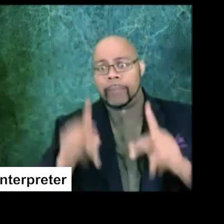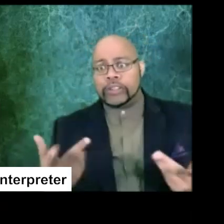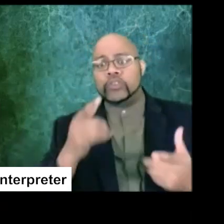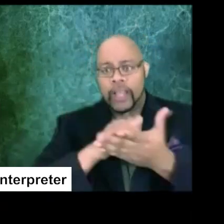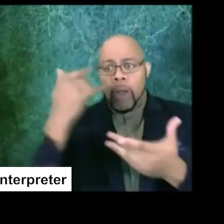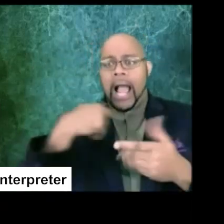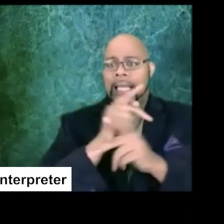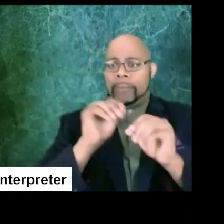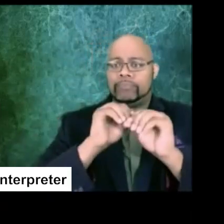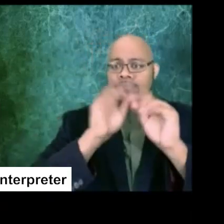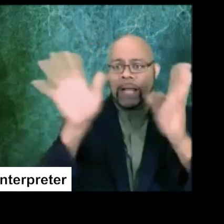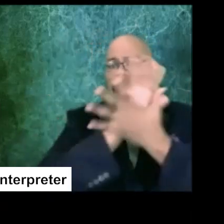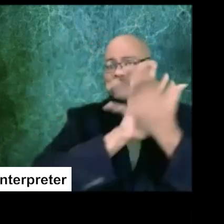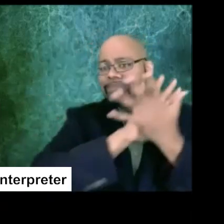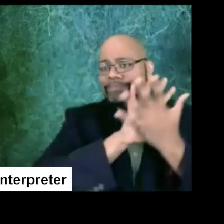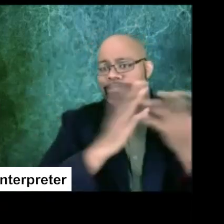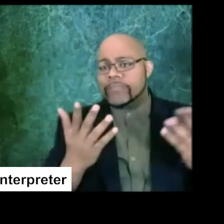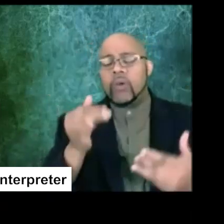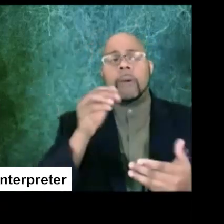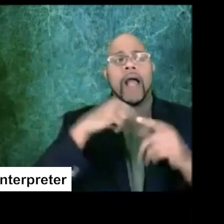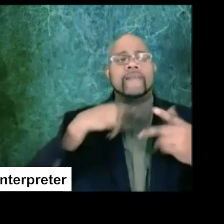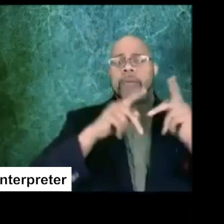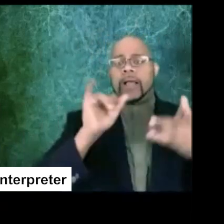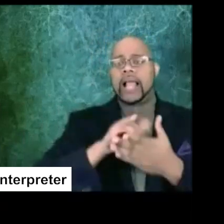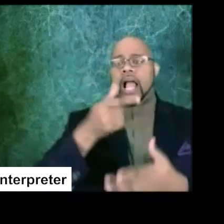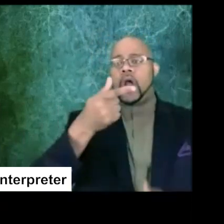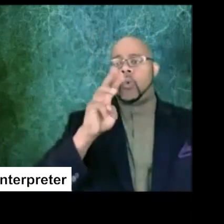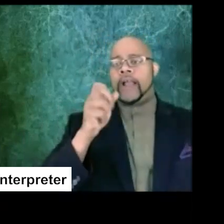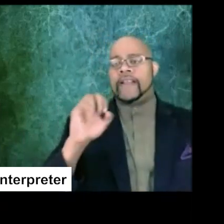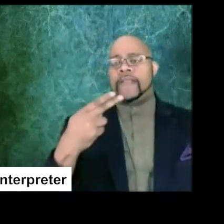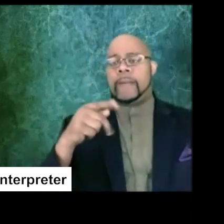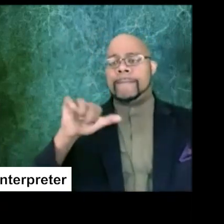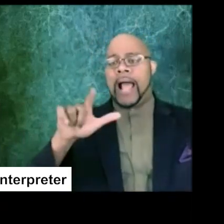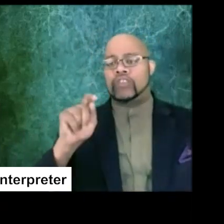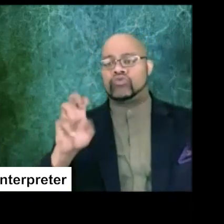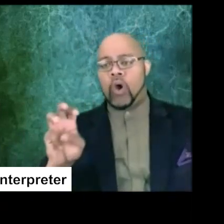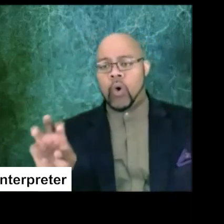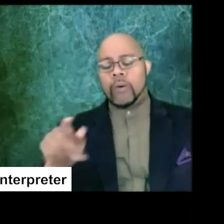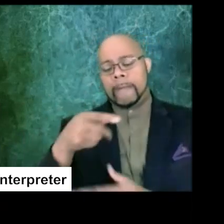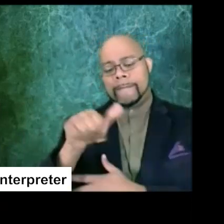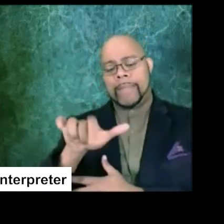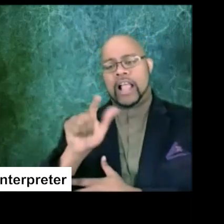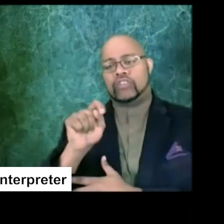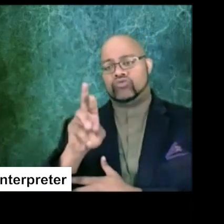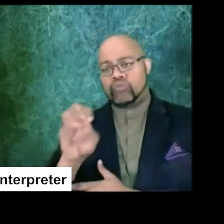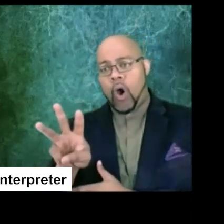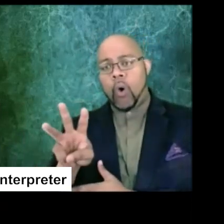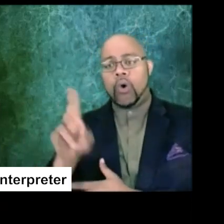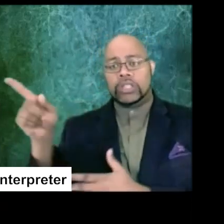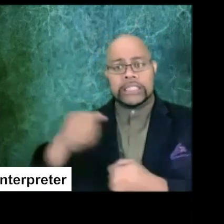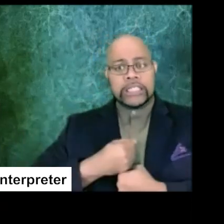But, you know, we have people like Gwyneth Paltrow for whom expression is,